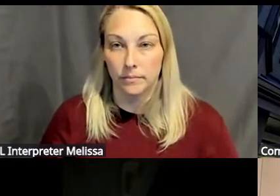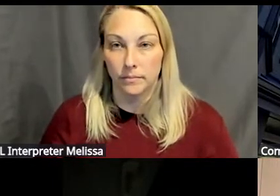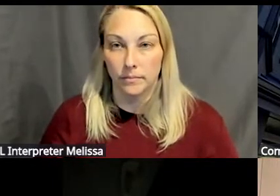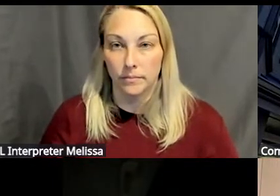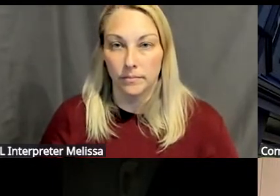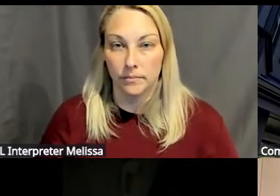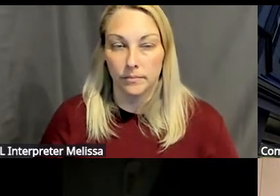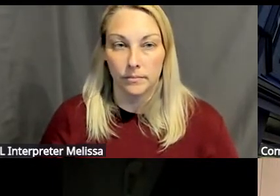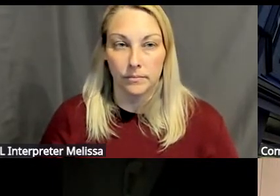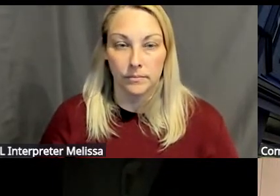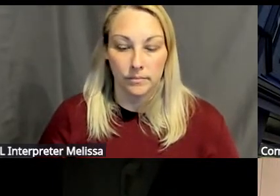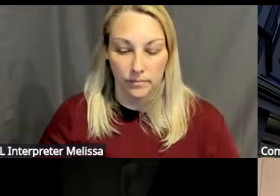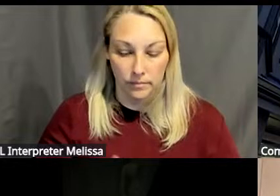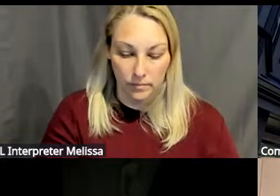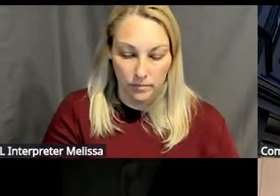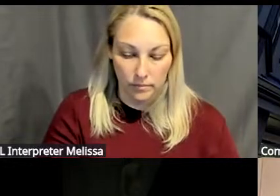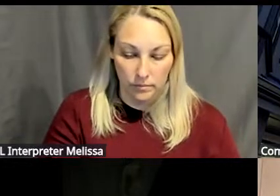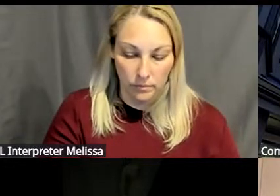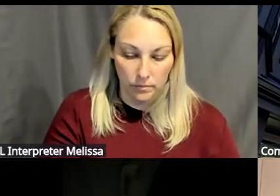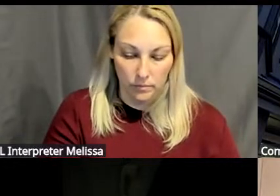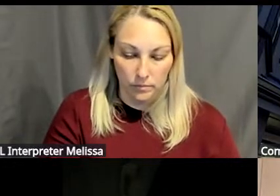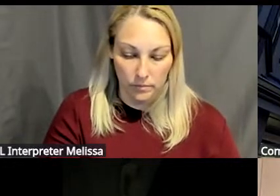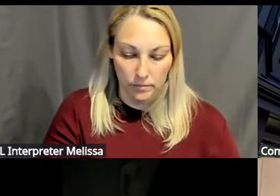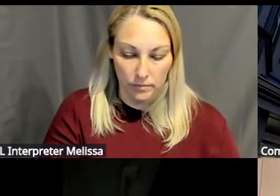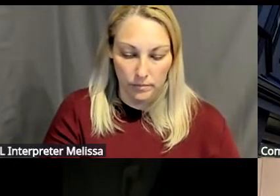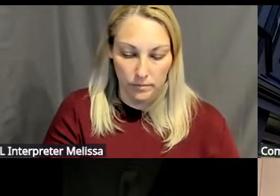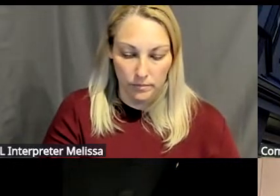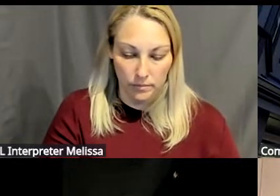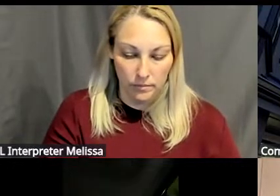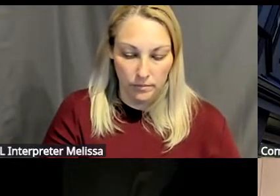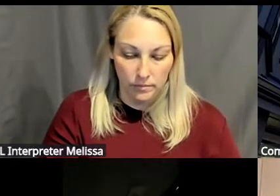Okay, let's see. Are we missing anyone else to join us?